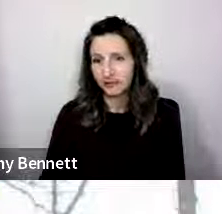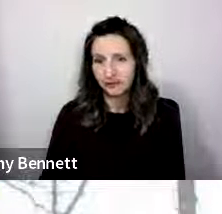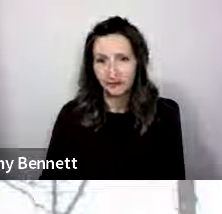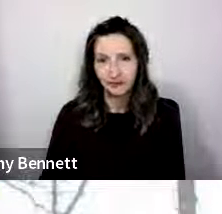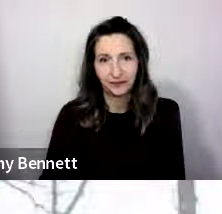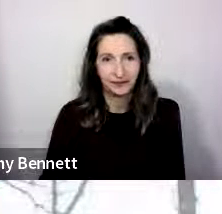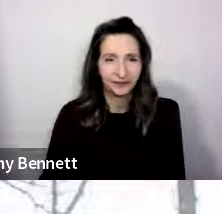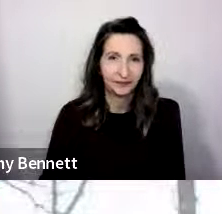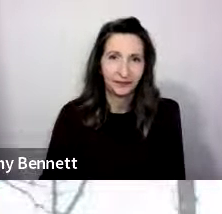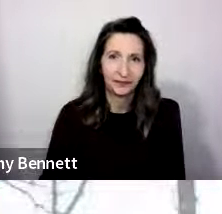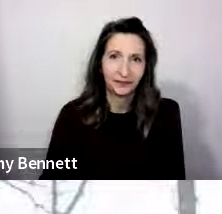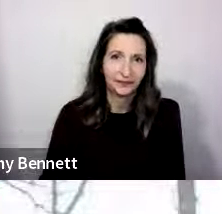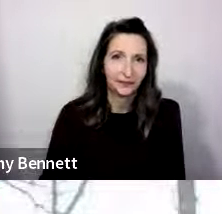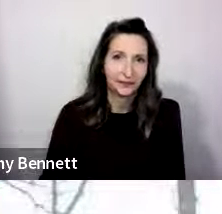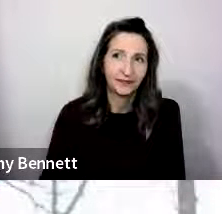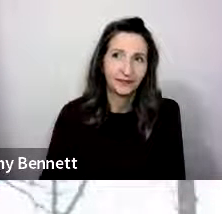Costume.